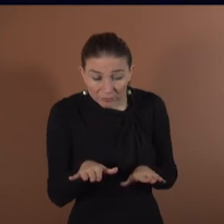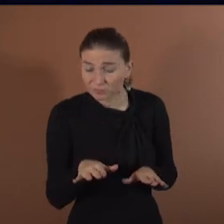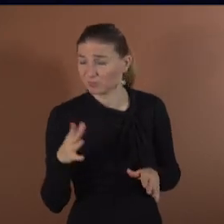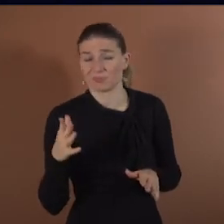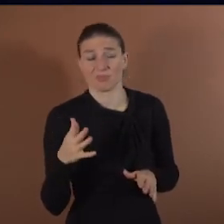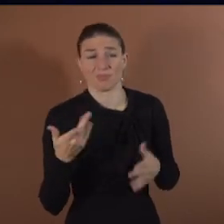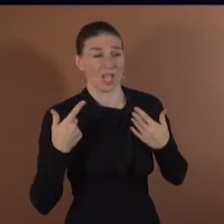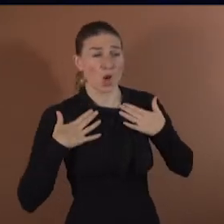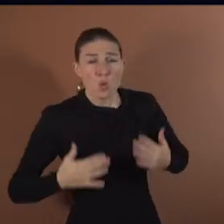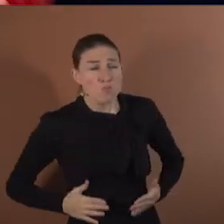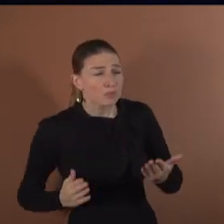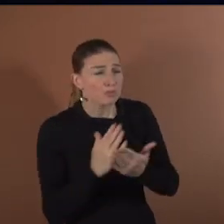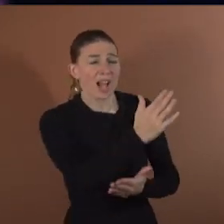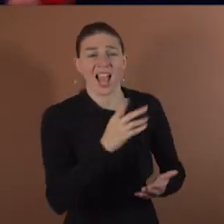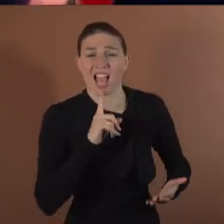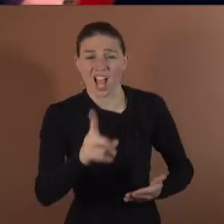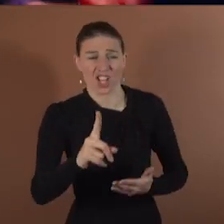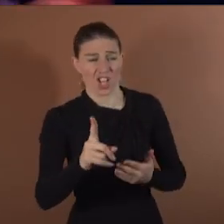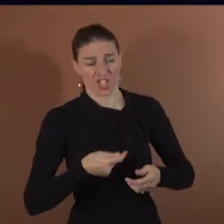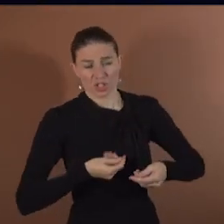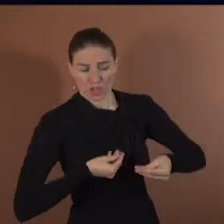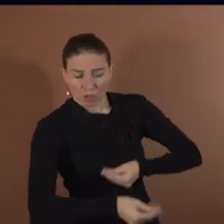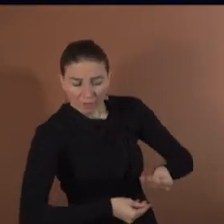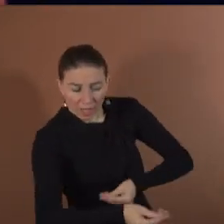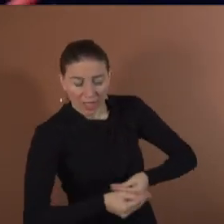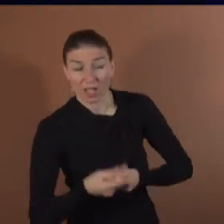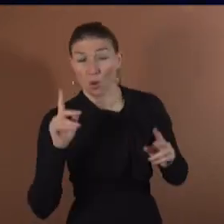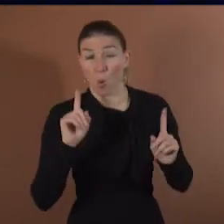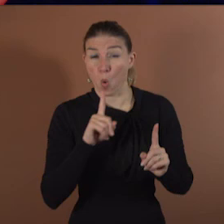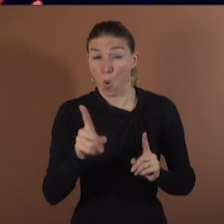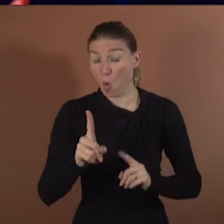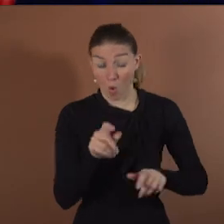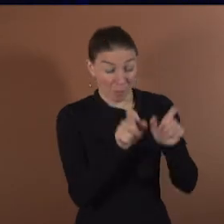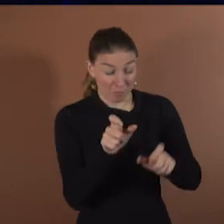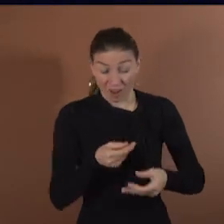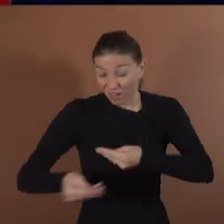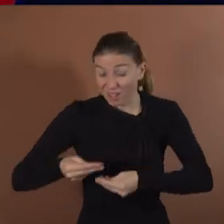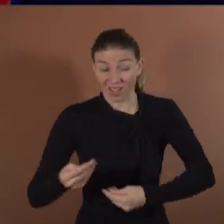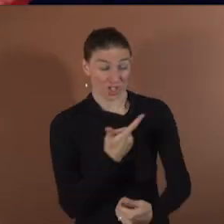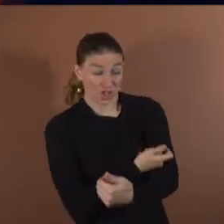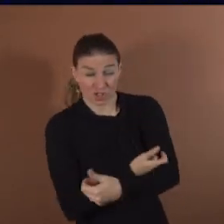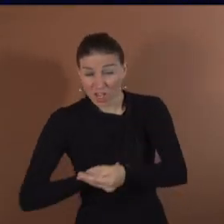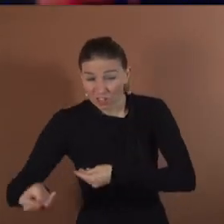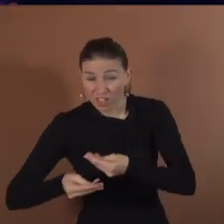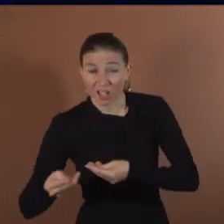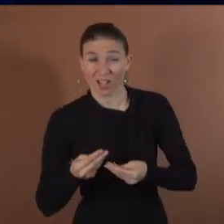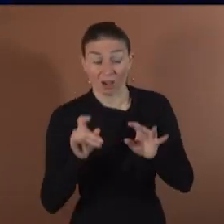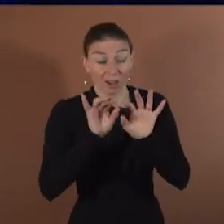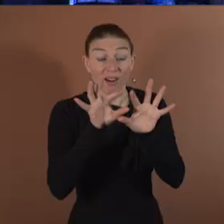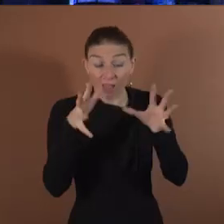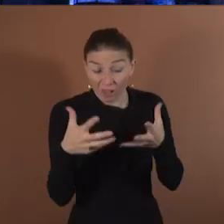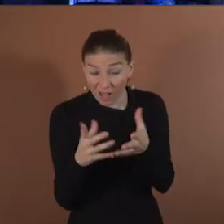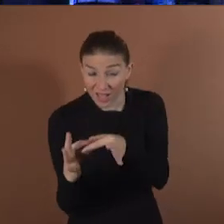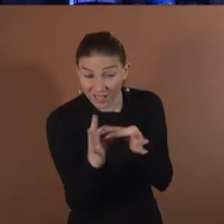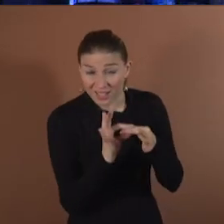drug trafficking, or slavery, or pandemics, all of them have been worsened by globalization because they're connected